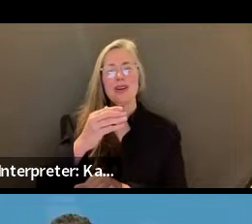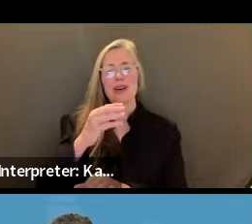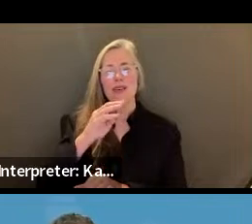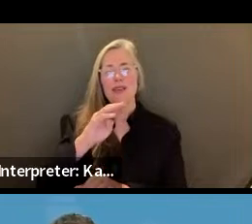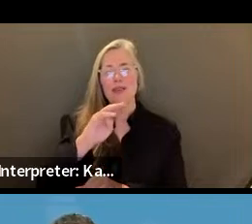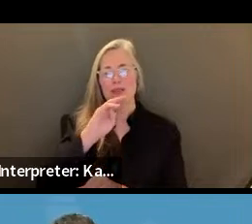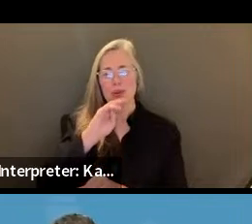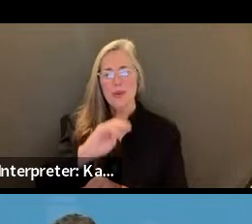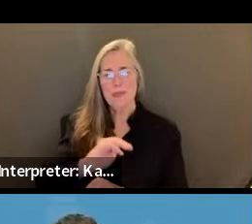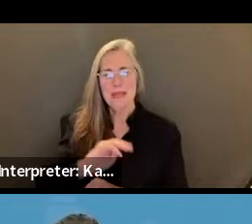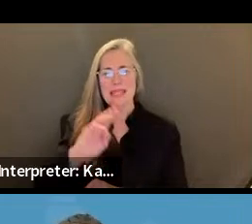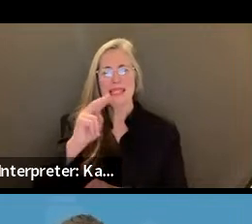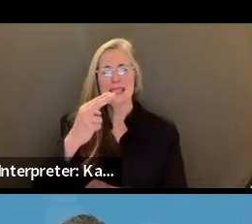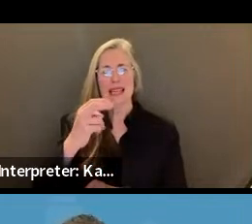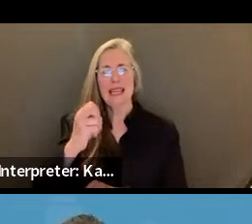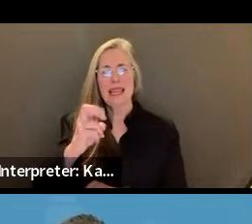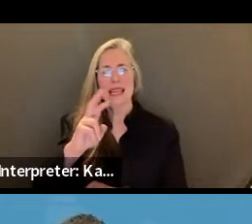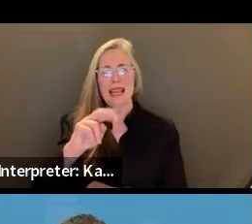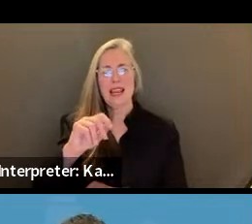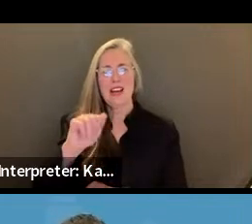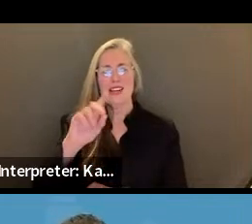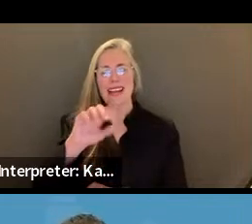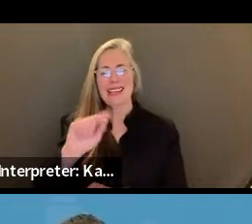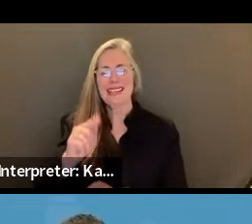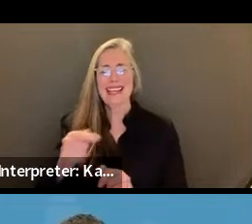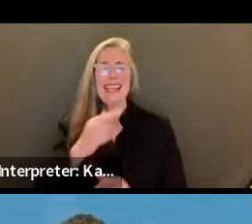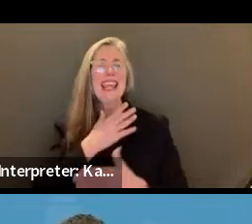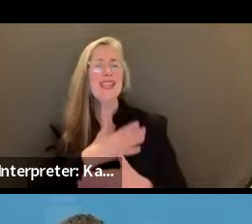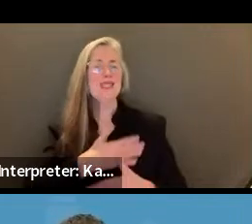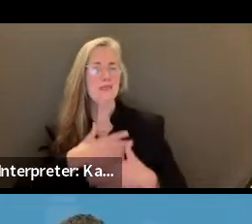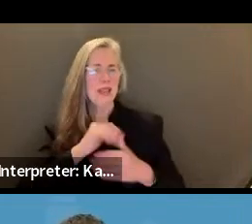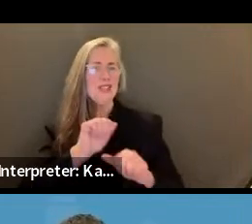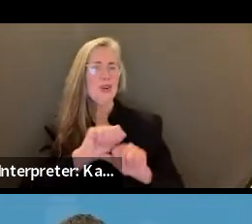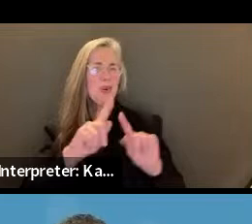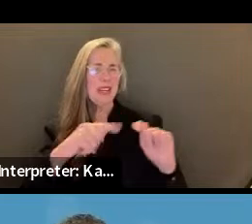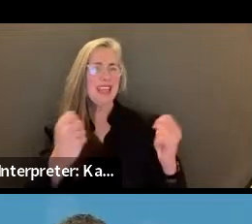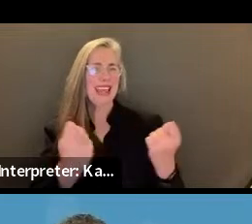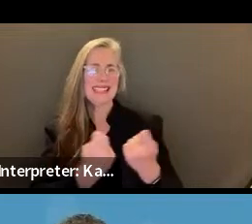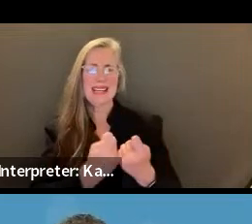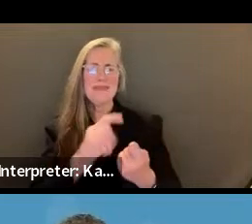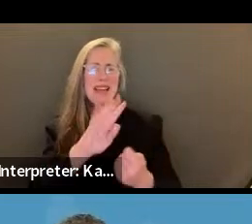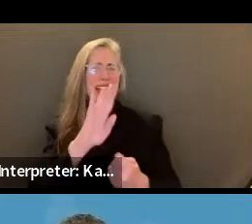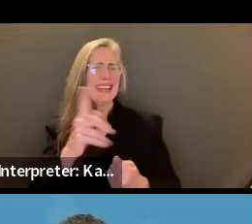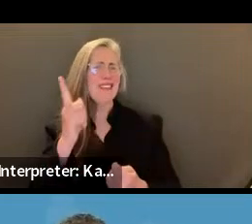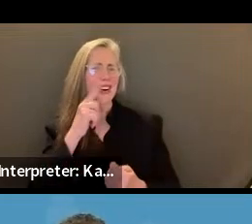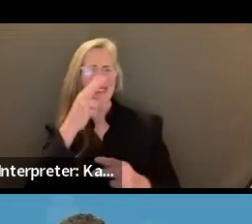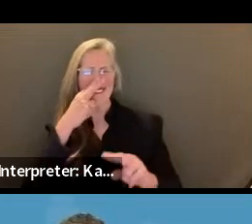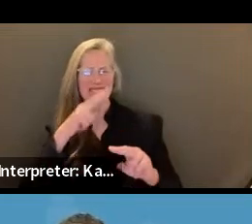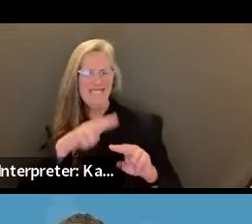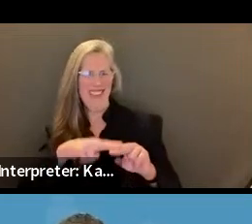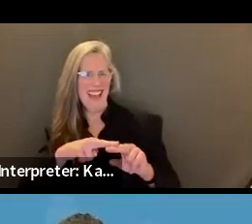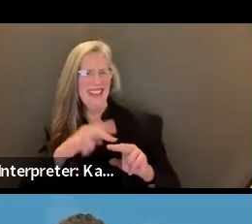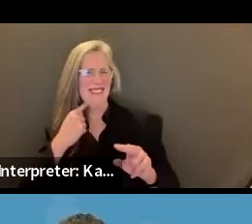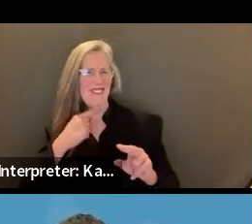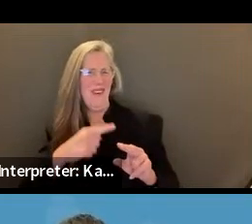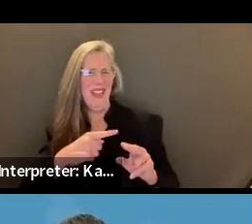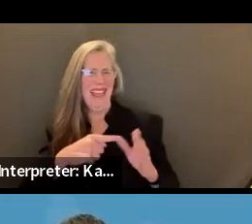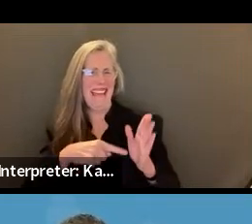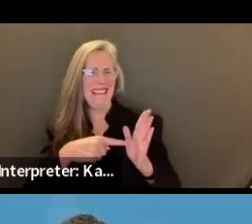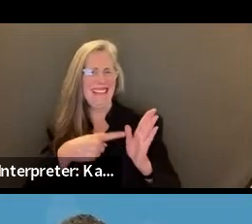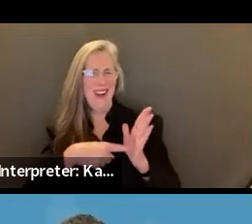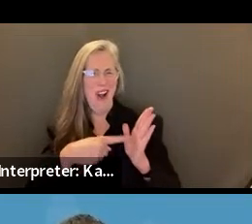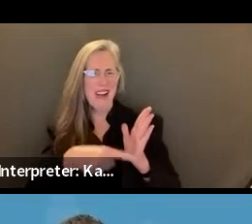again. Well, it's a pleasure working with them. And yes, you're right. I've never heard that comment before. Fun.